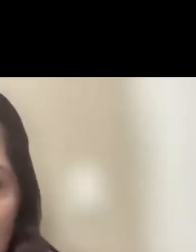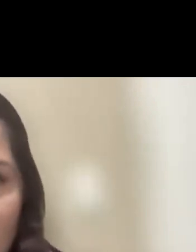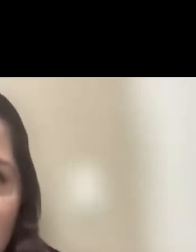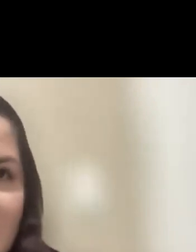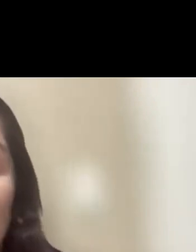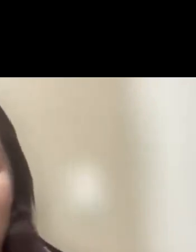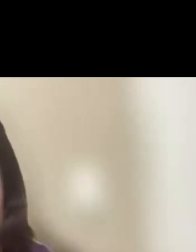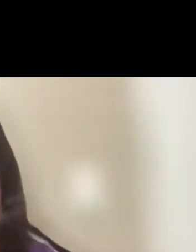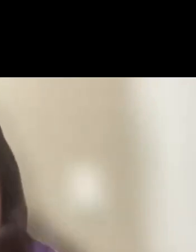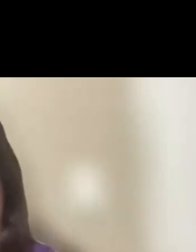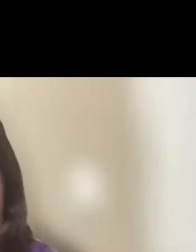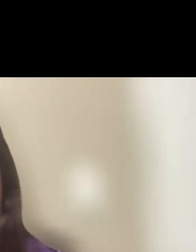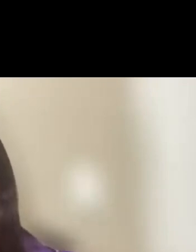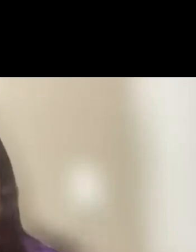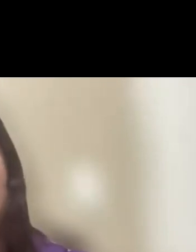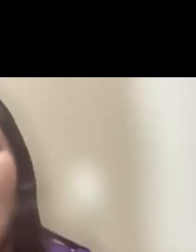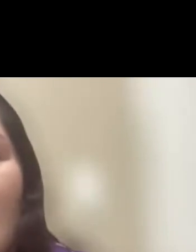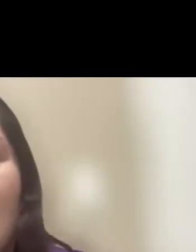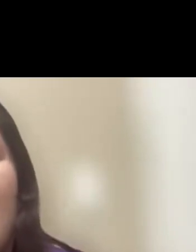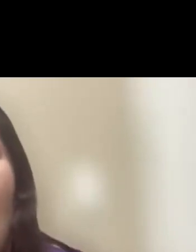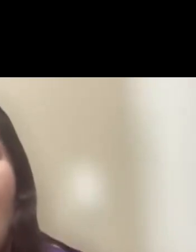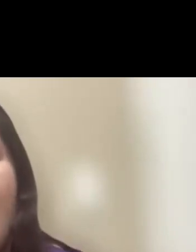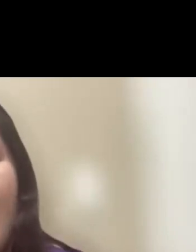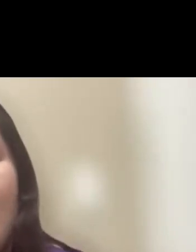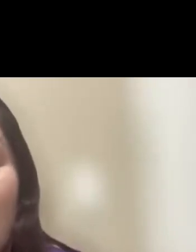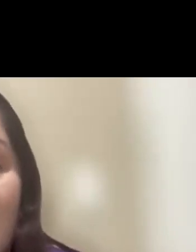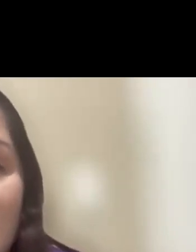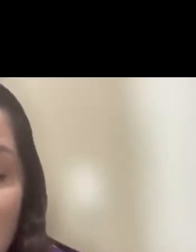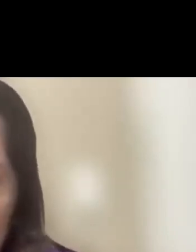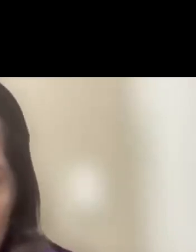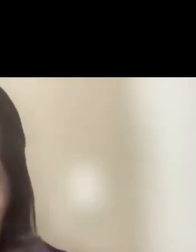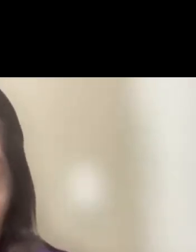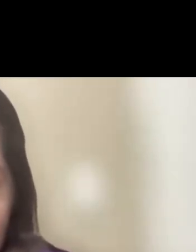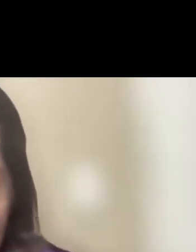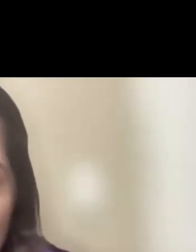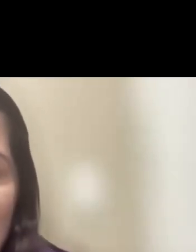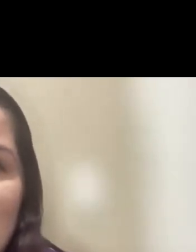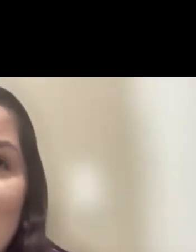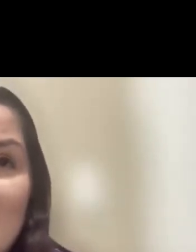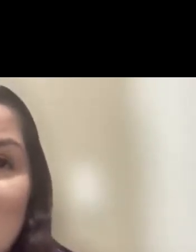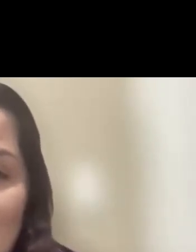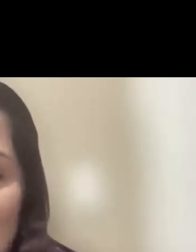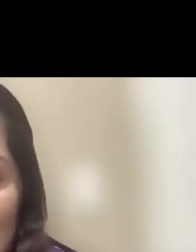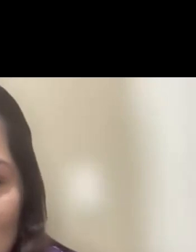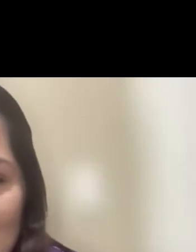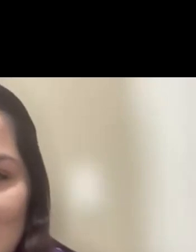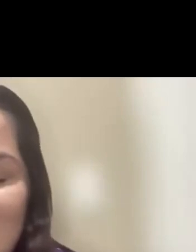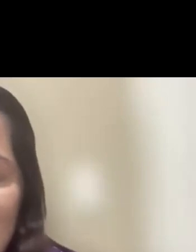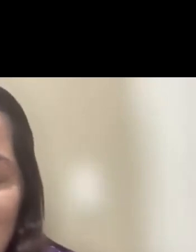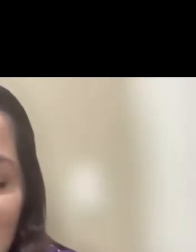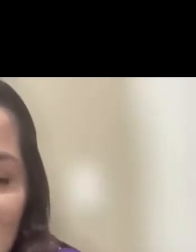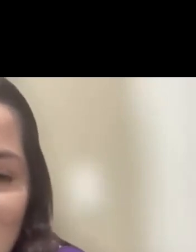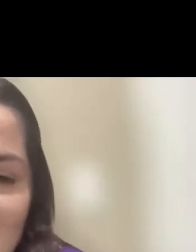to wander. He couldn't stay still. So they called and told me that he was going to be arrested, and I was so